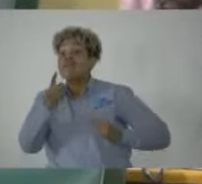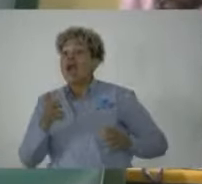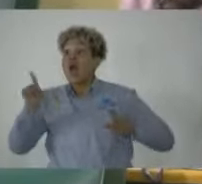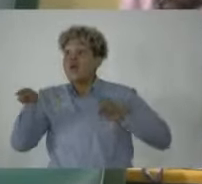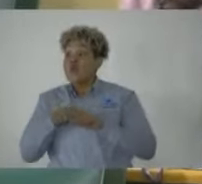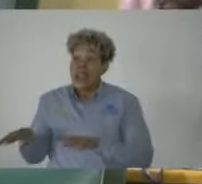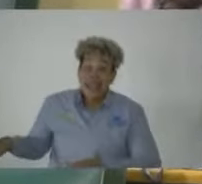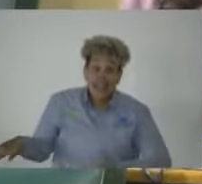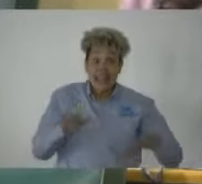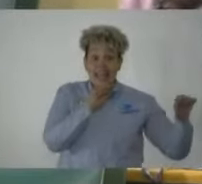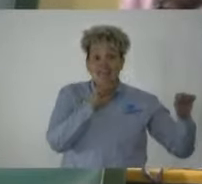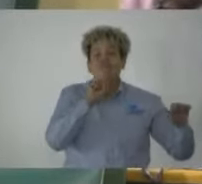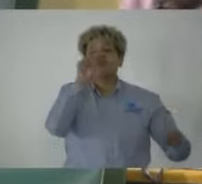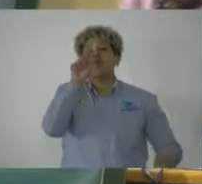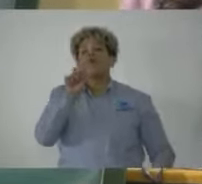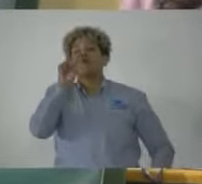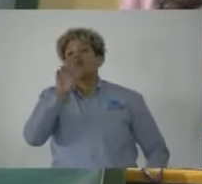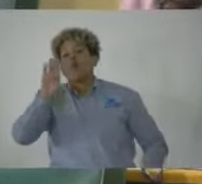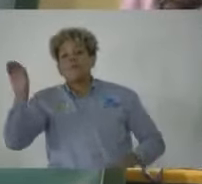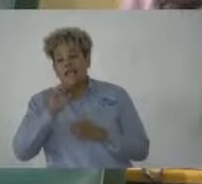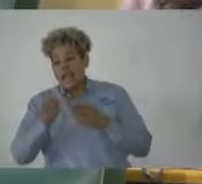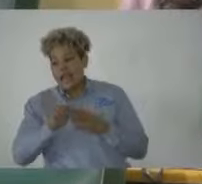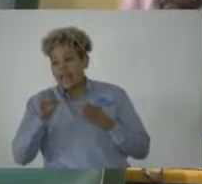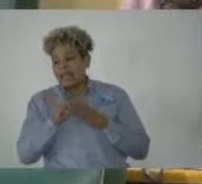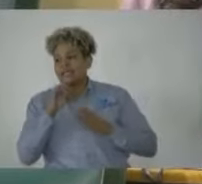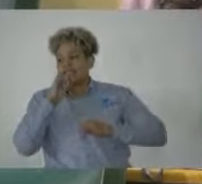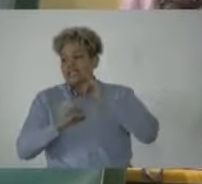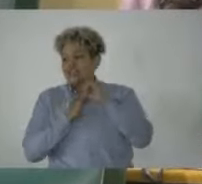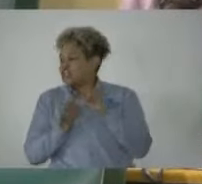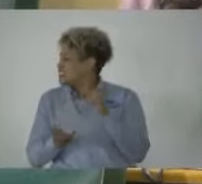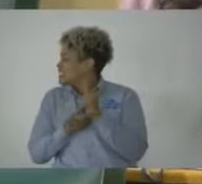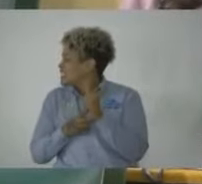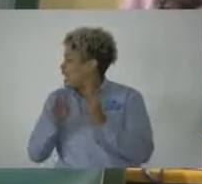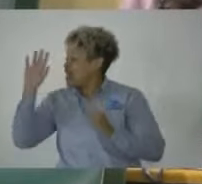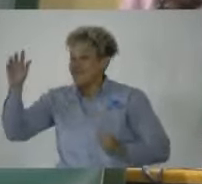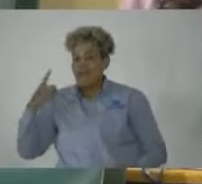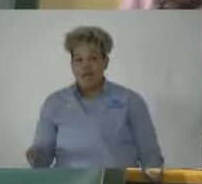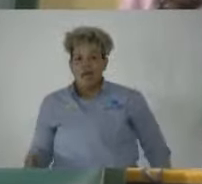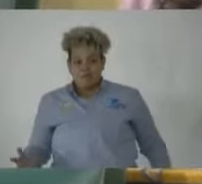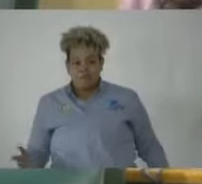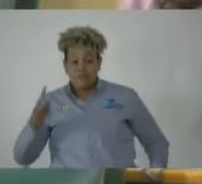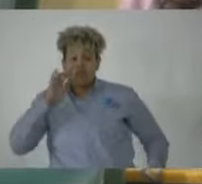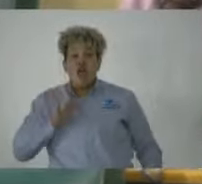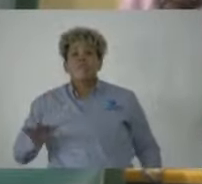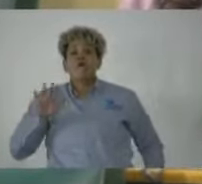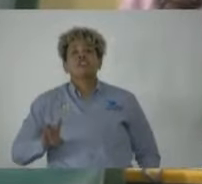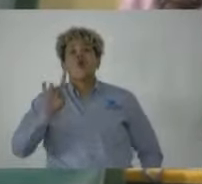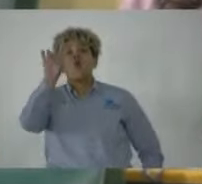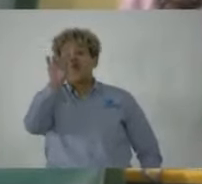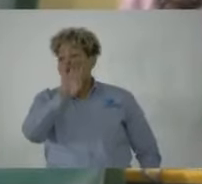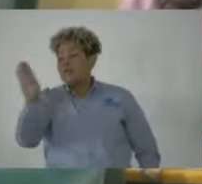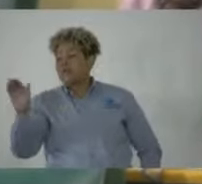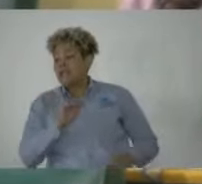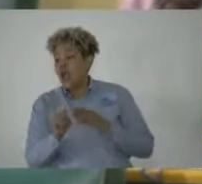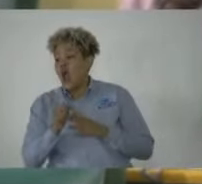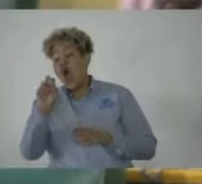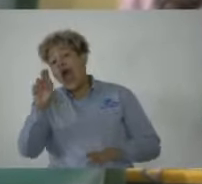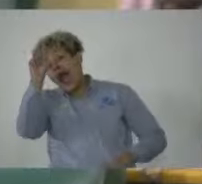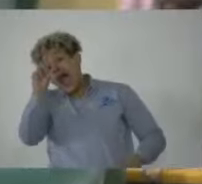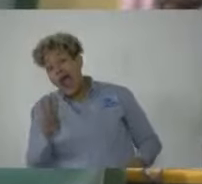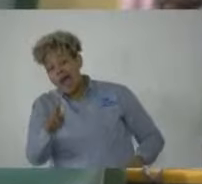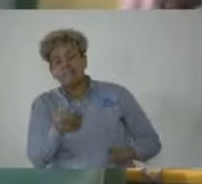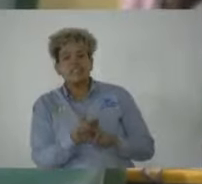with $2.2 billion in net international reserves. And approximately $1 billion of it, or a half,